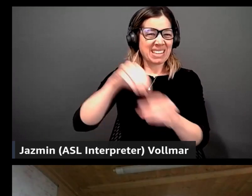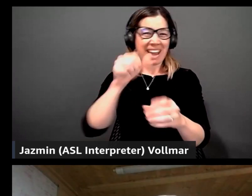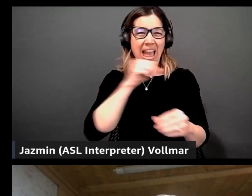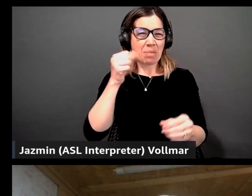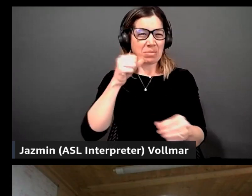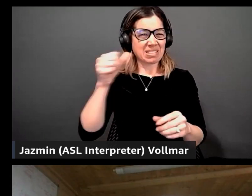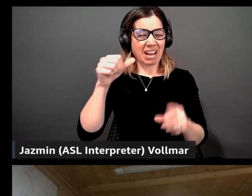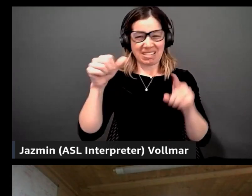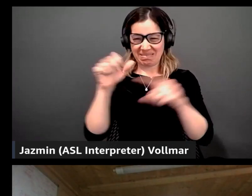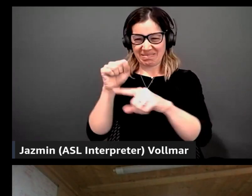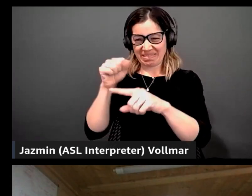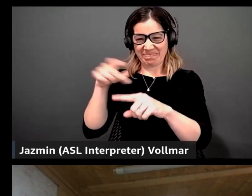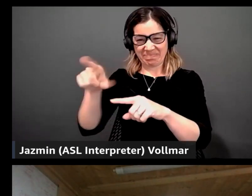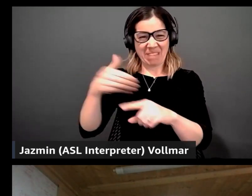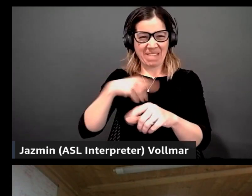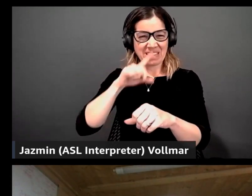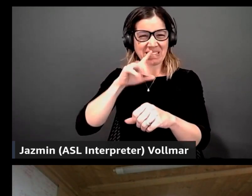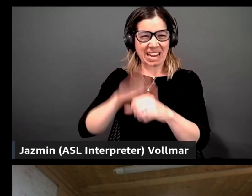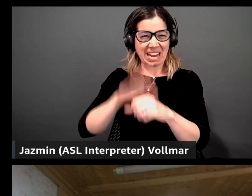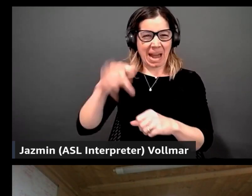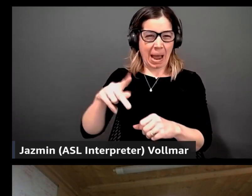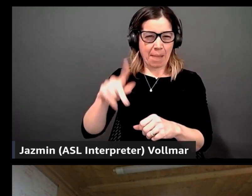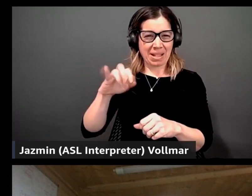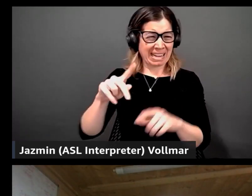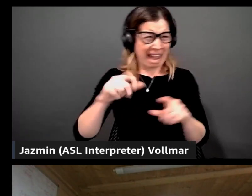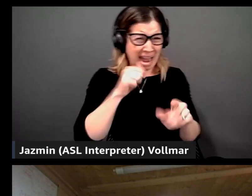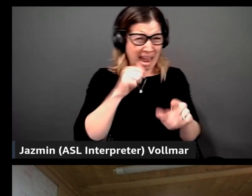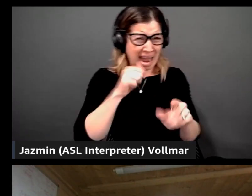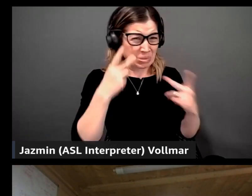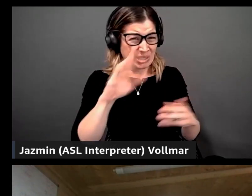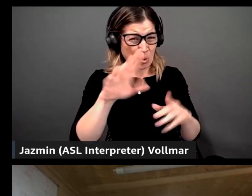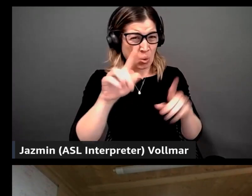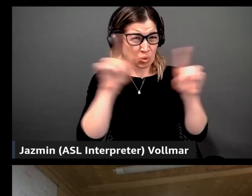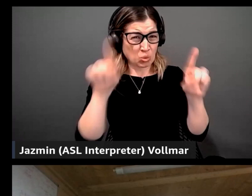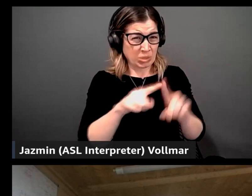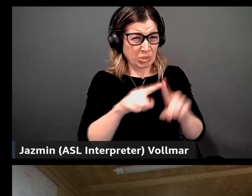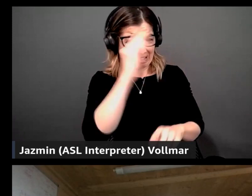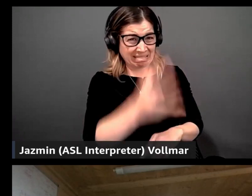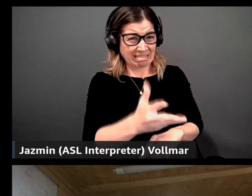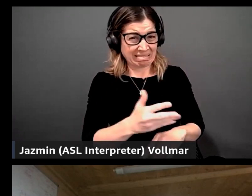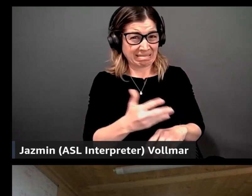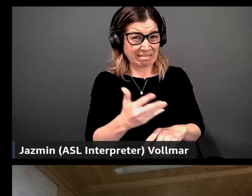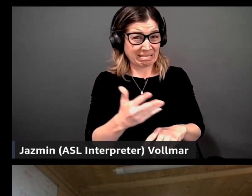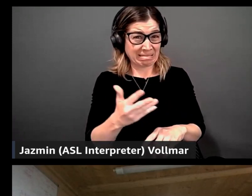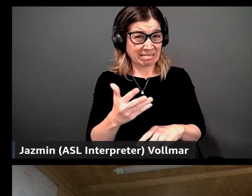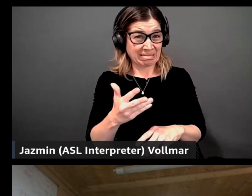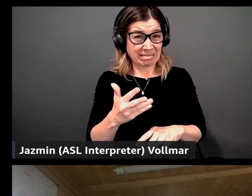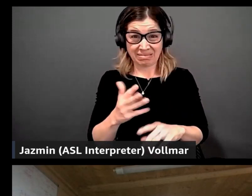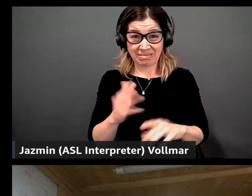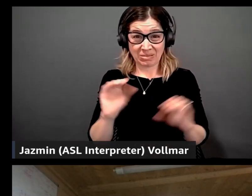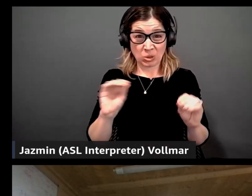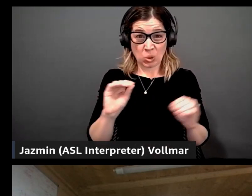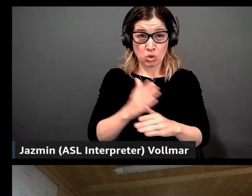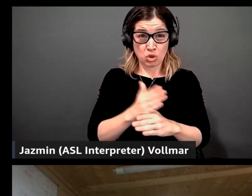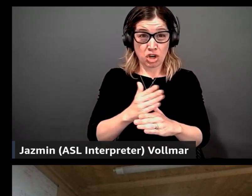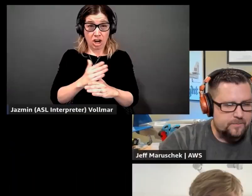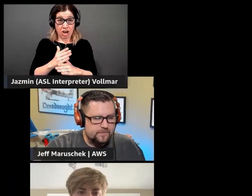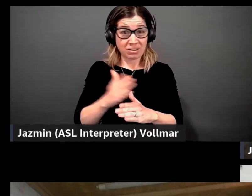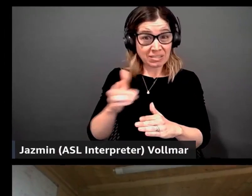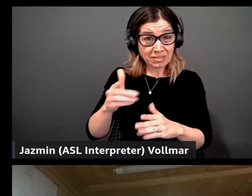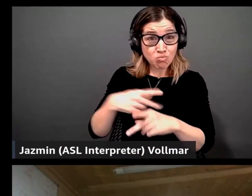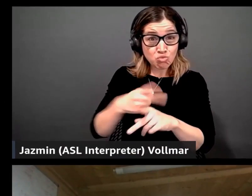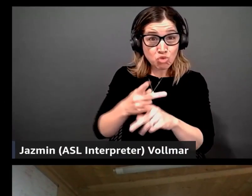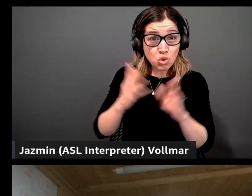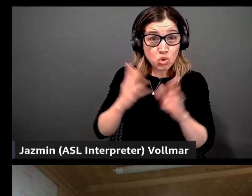link. Actually, I'm not seeing your screen yet. Oh, is our producers? Can we pop